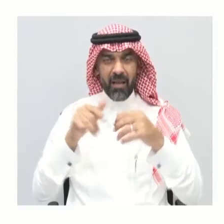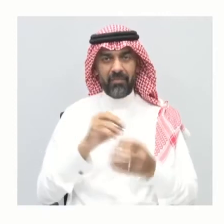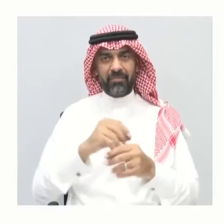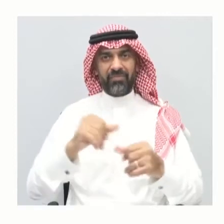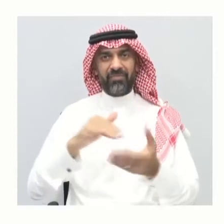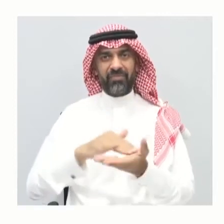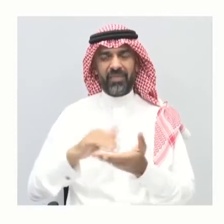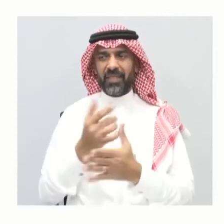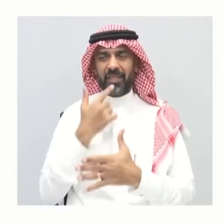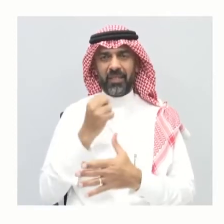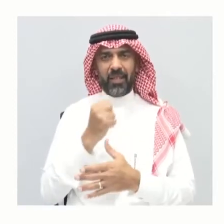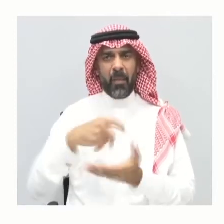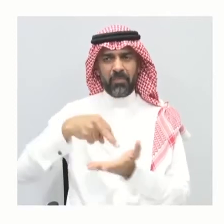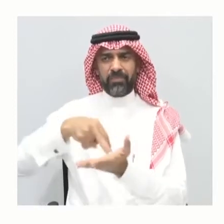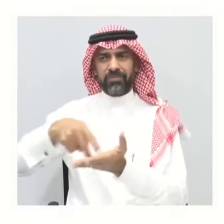M-U-D-D-Y.